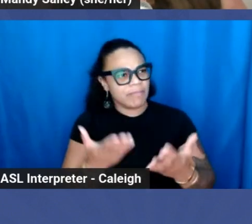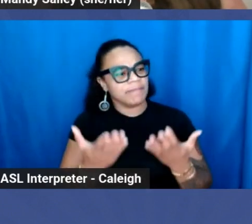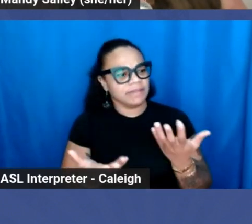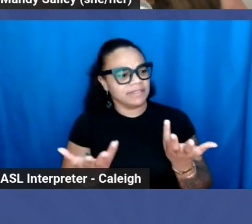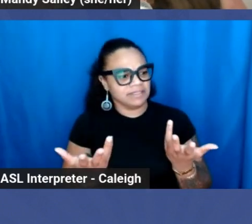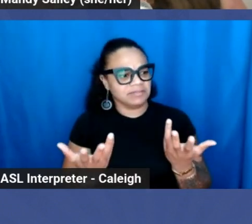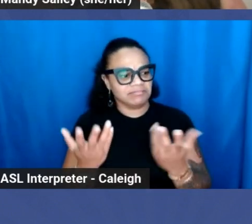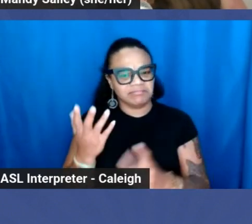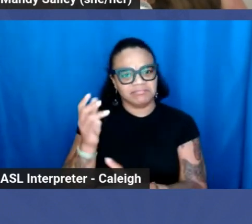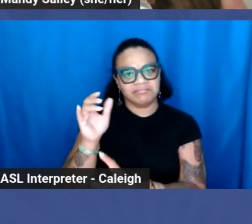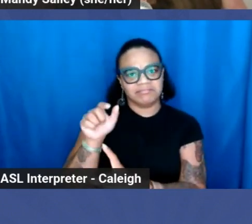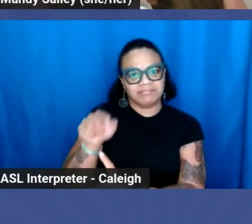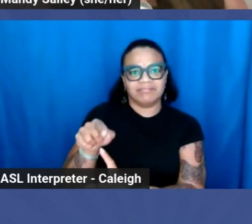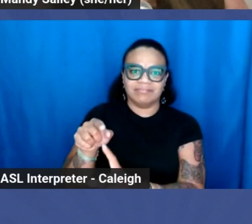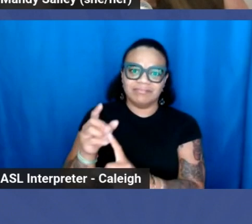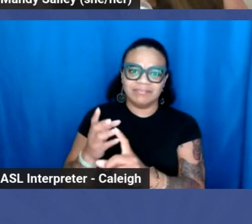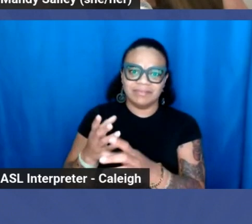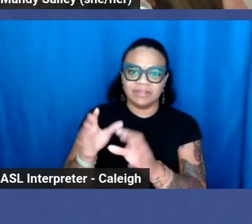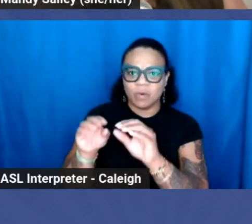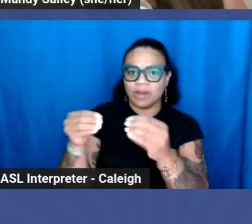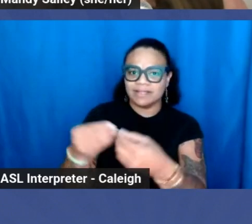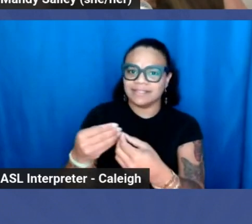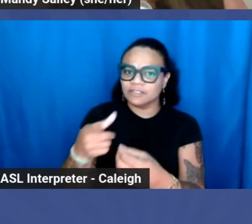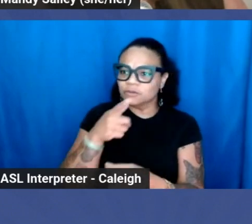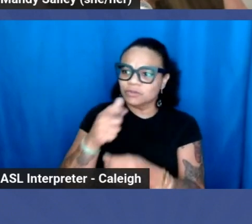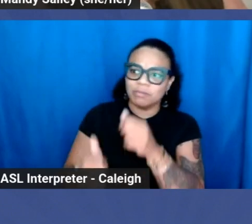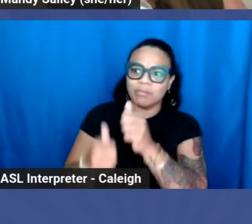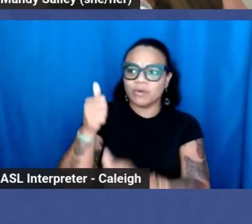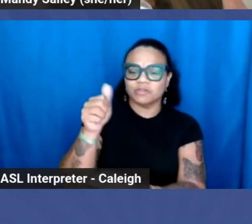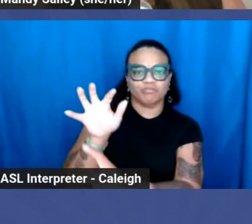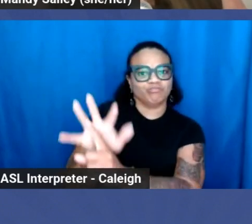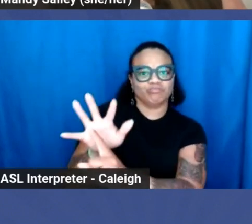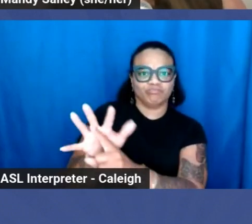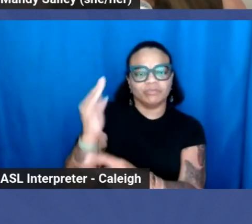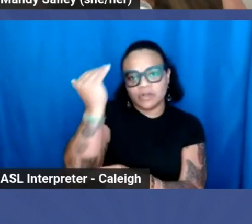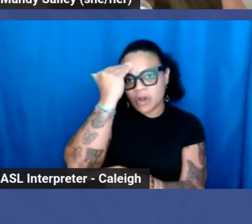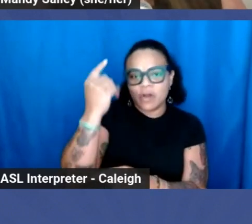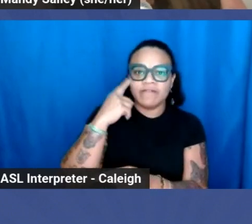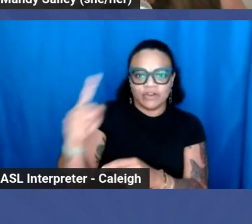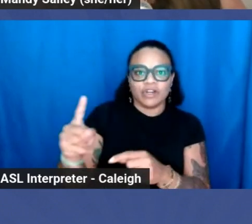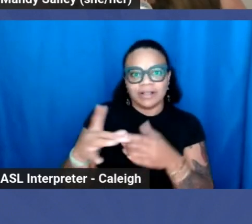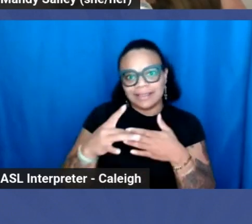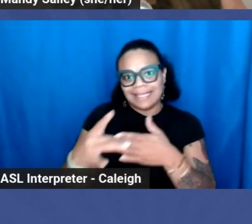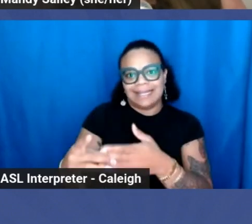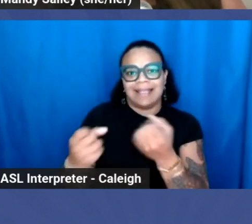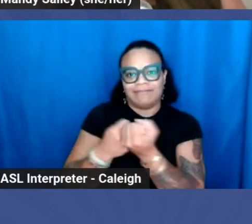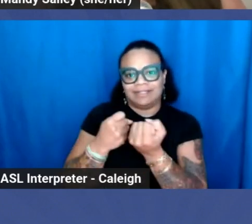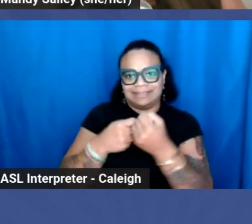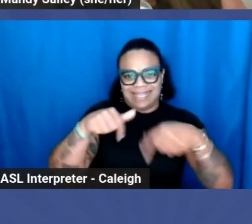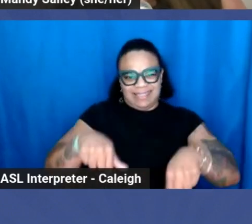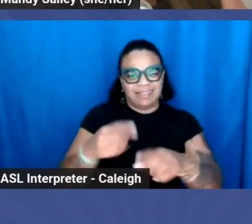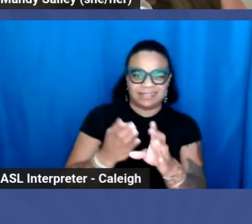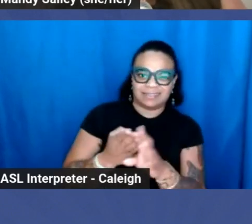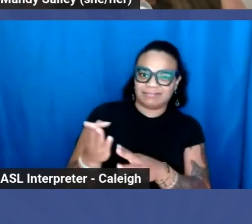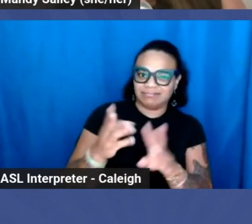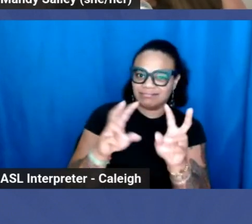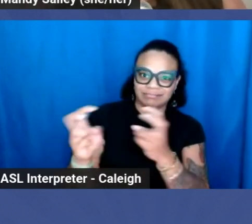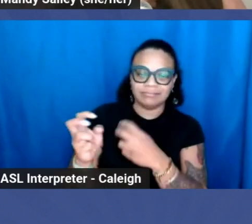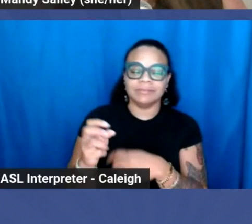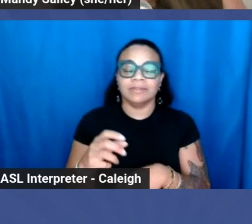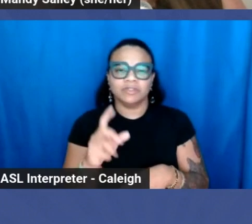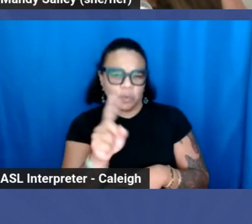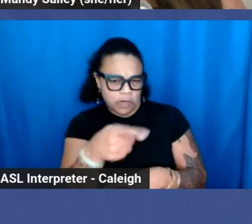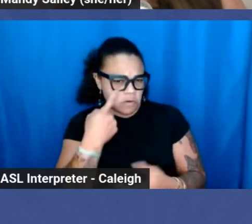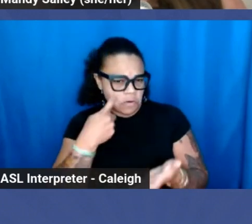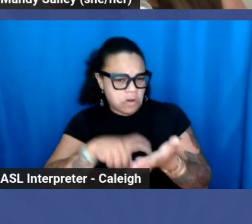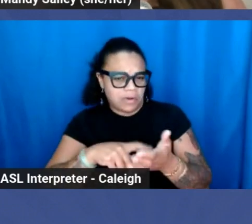the organization that's most well known for driving advocacy in this space as well. So, where do you see censorship showing up in your